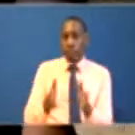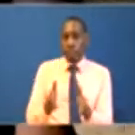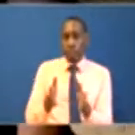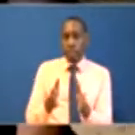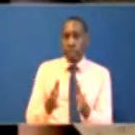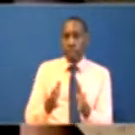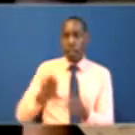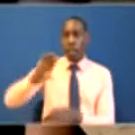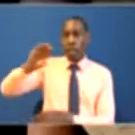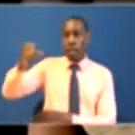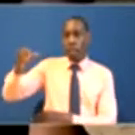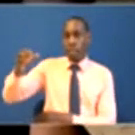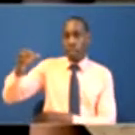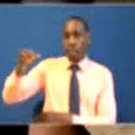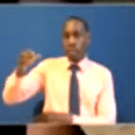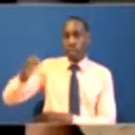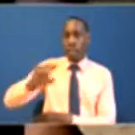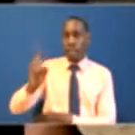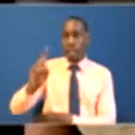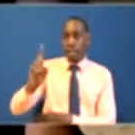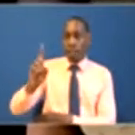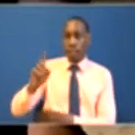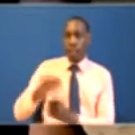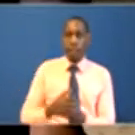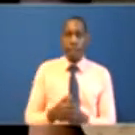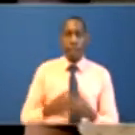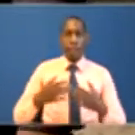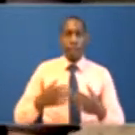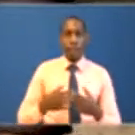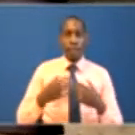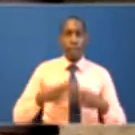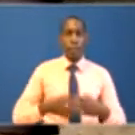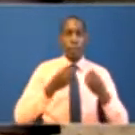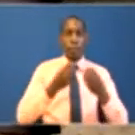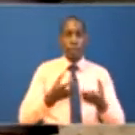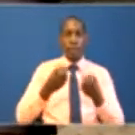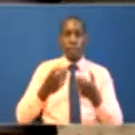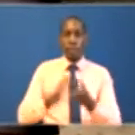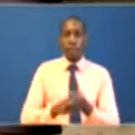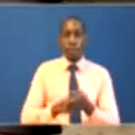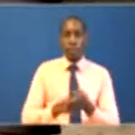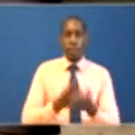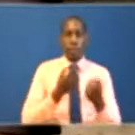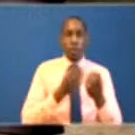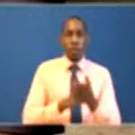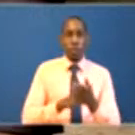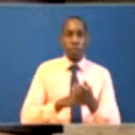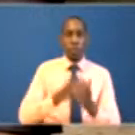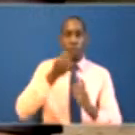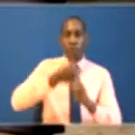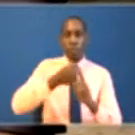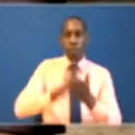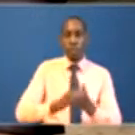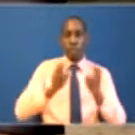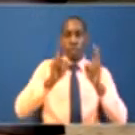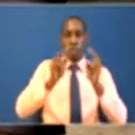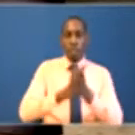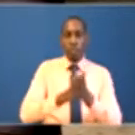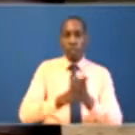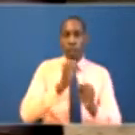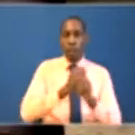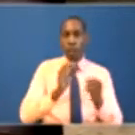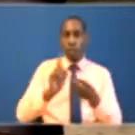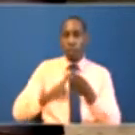this county of nairobi many have spoken about unemployment the cost of unga for them